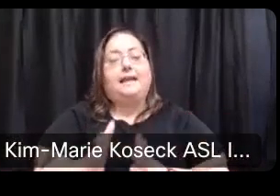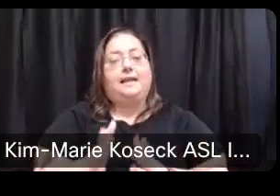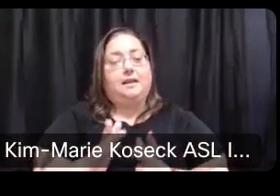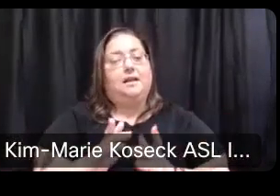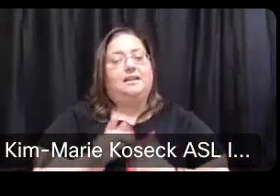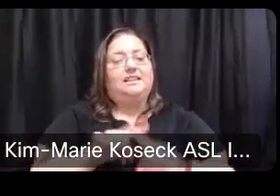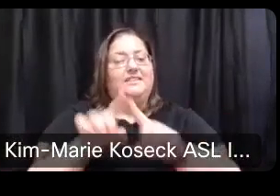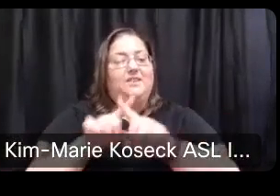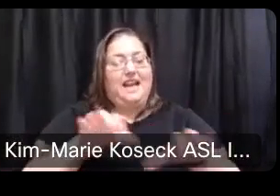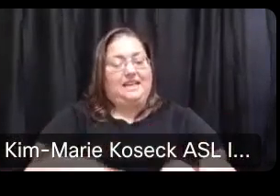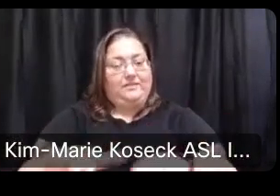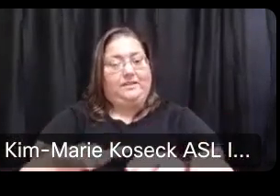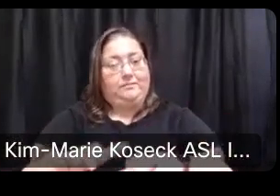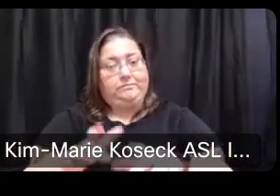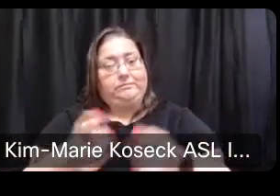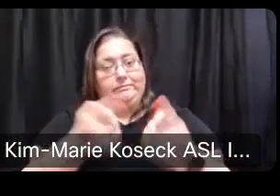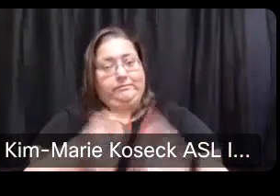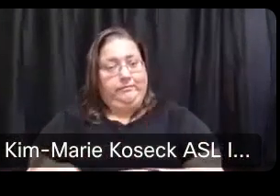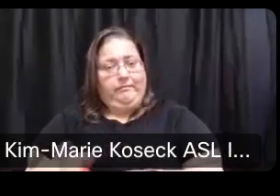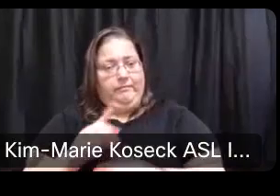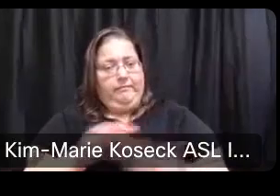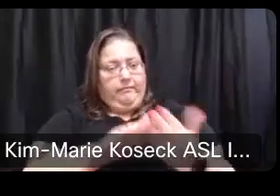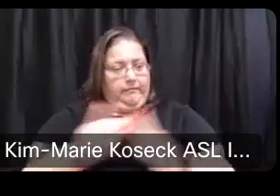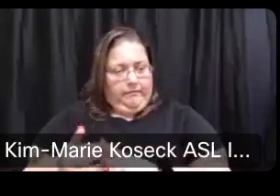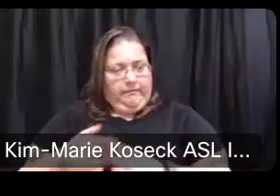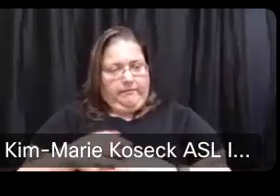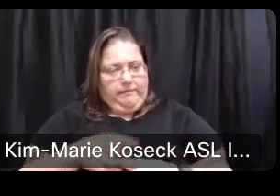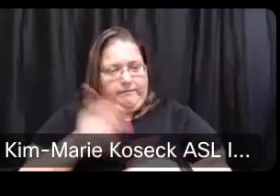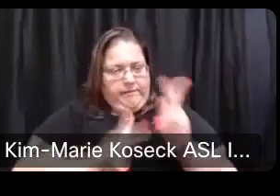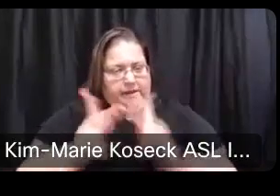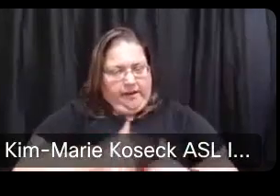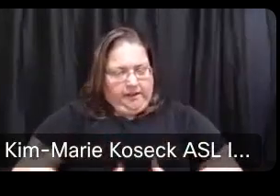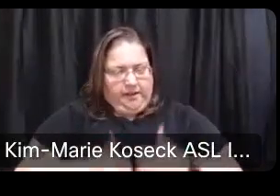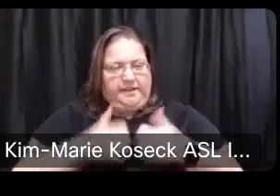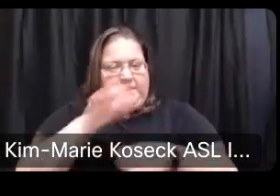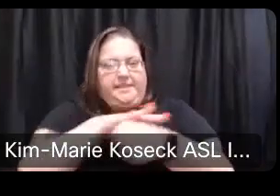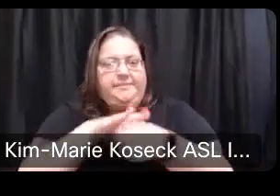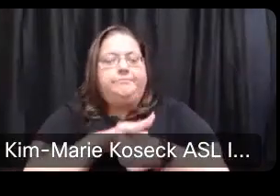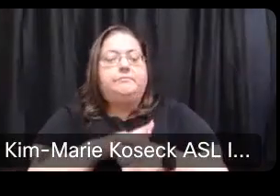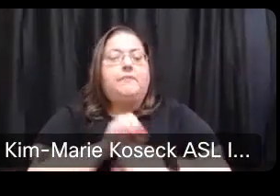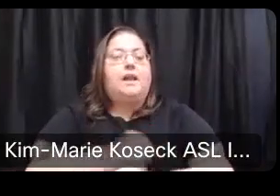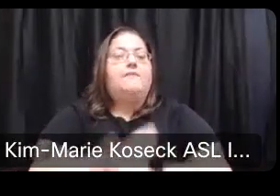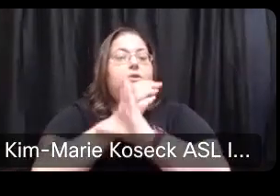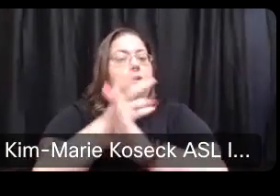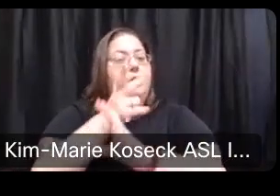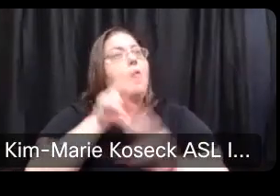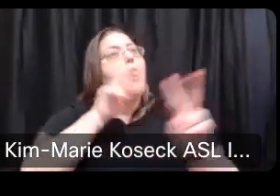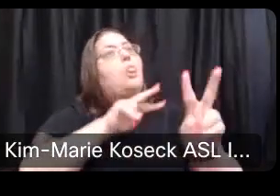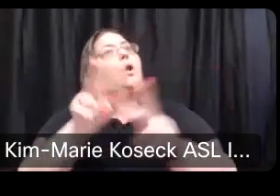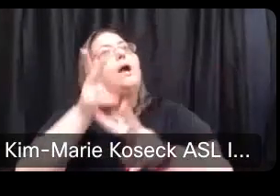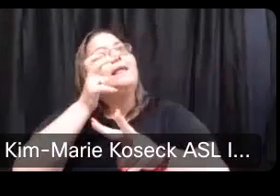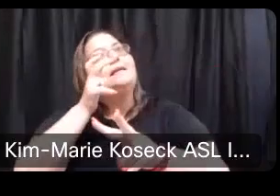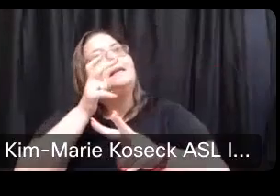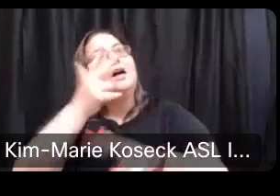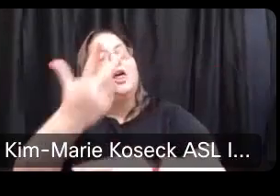were employed to actively involve residents in the planning process. These include a virtual look and listen tour,